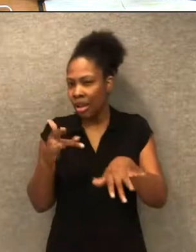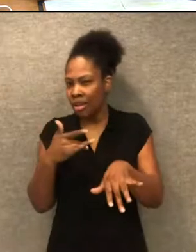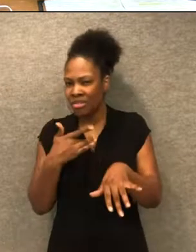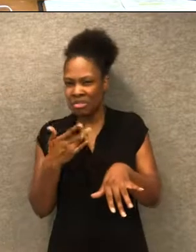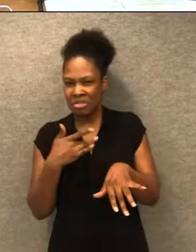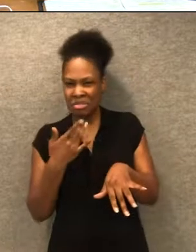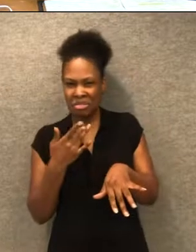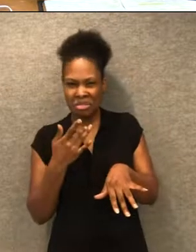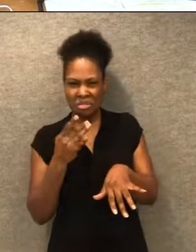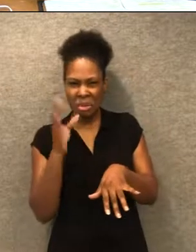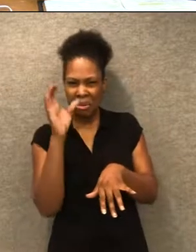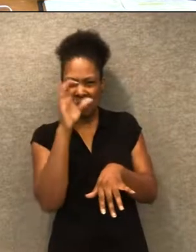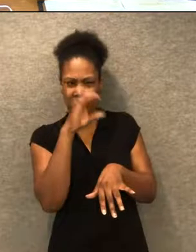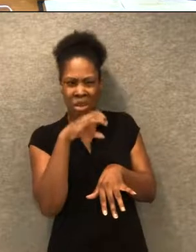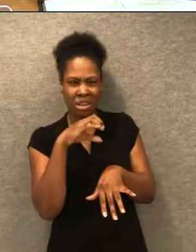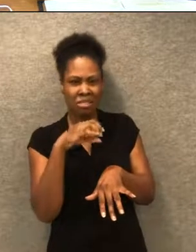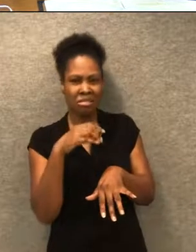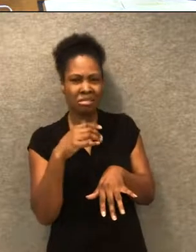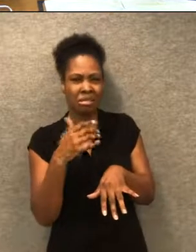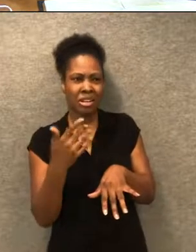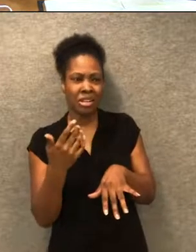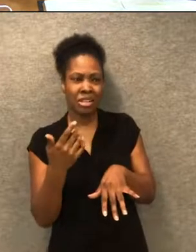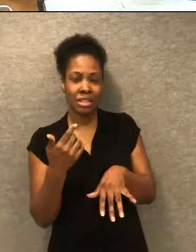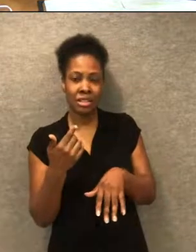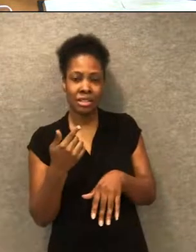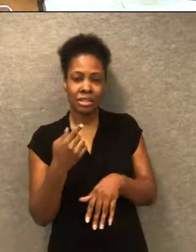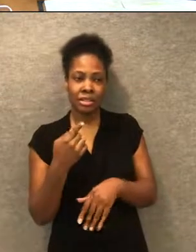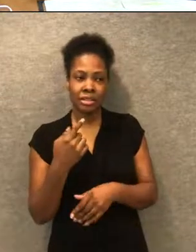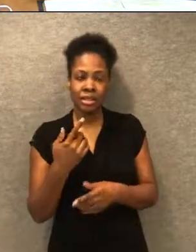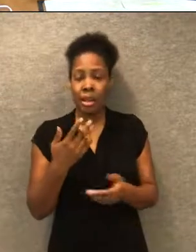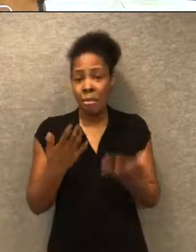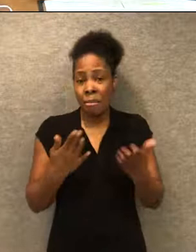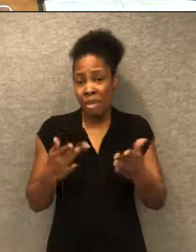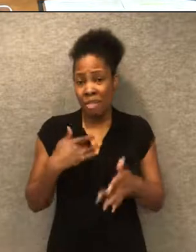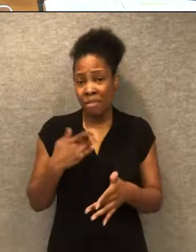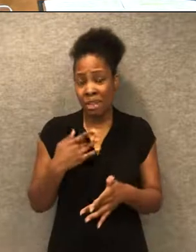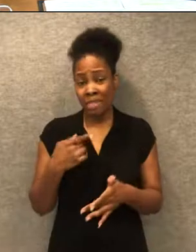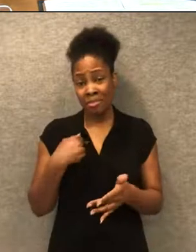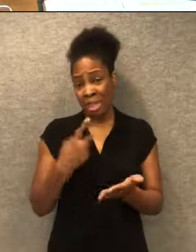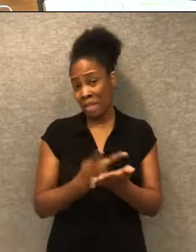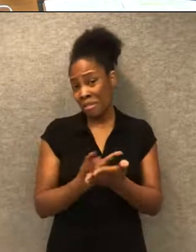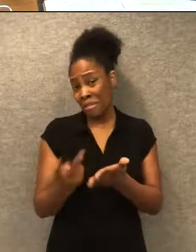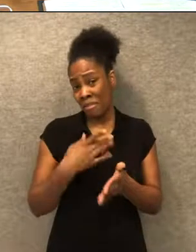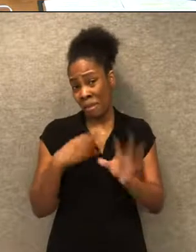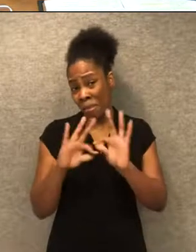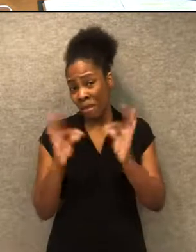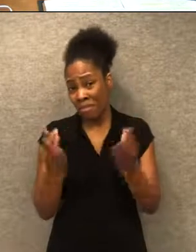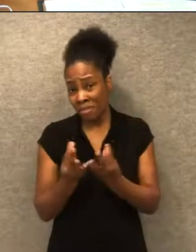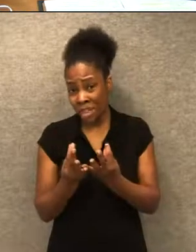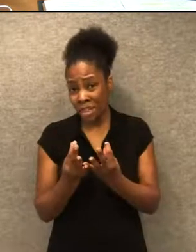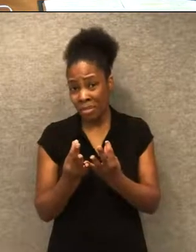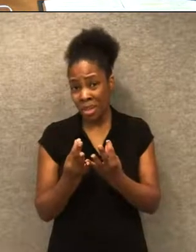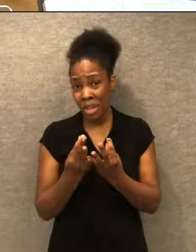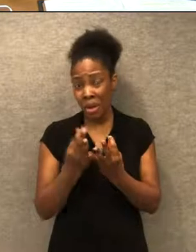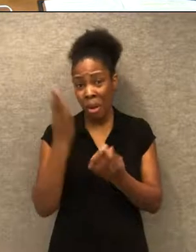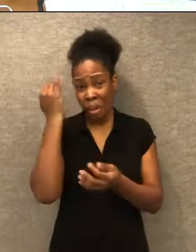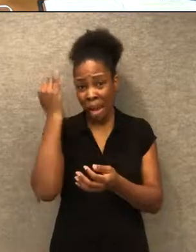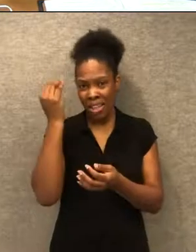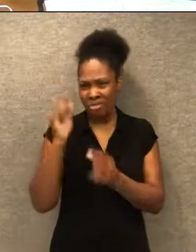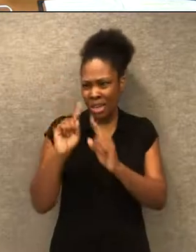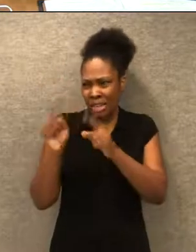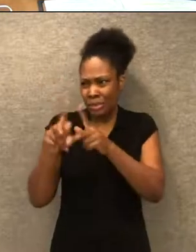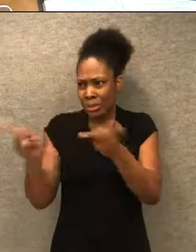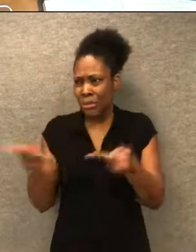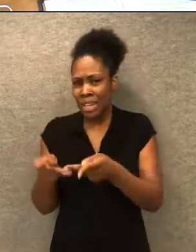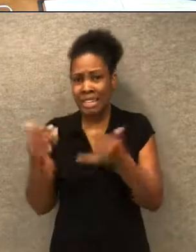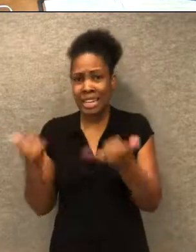that some people may feel, you know what, I failed my family because I wind up being somewhere and I got COVID, or how